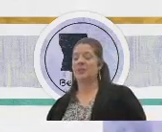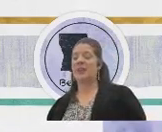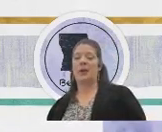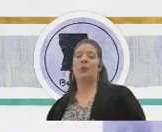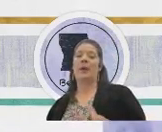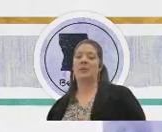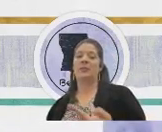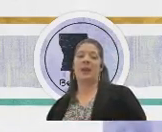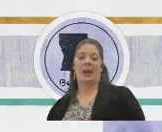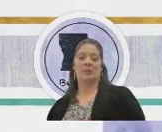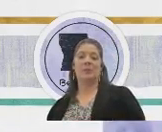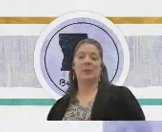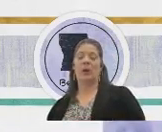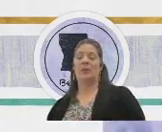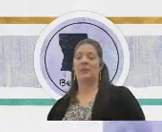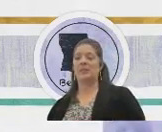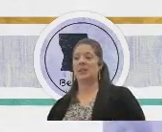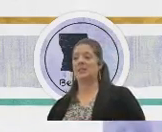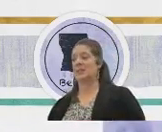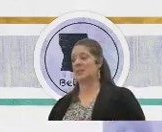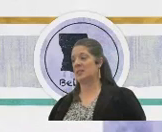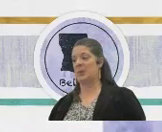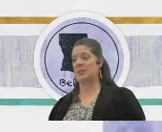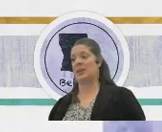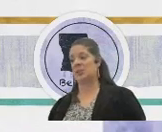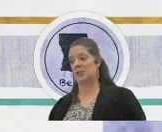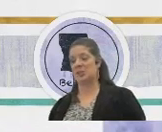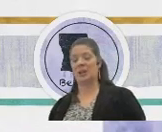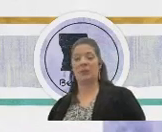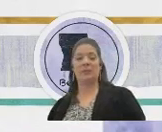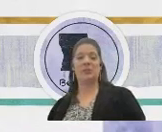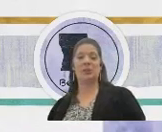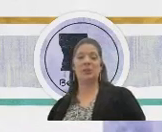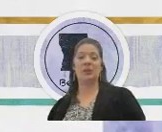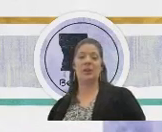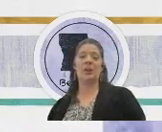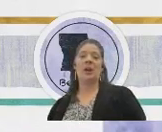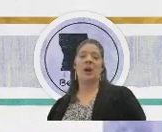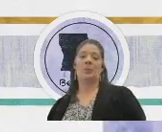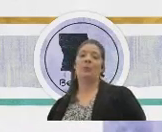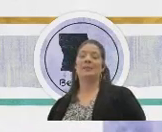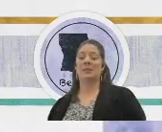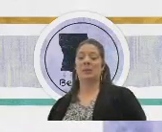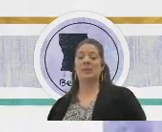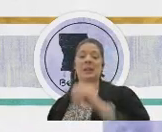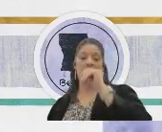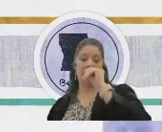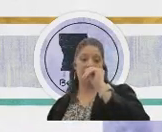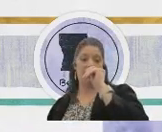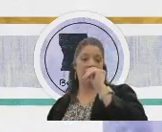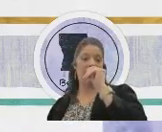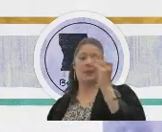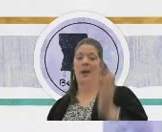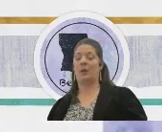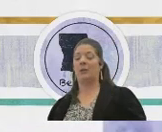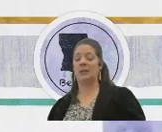This is just a flag, a reminder for that House Bill 156. This is the piece of legislation that I referenced earlier around CBC